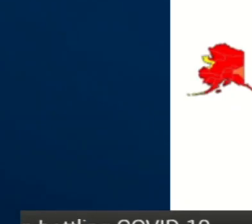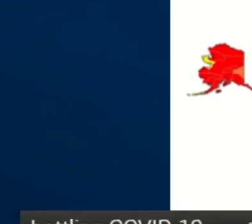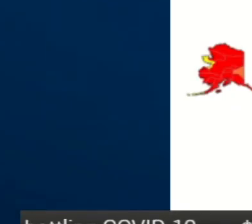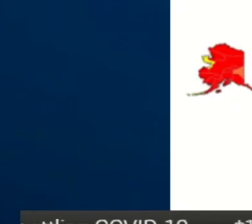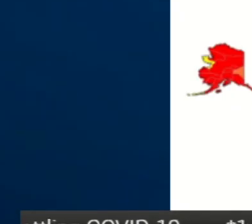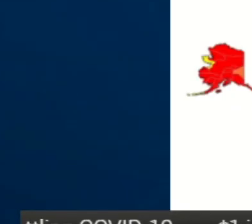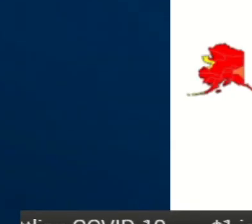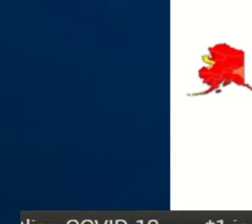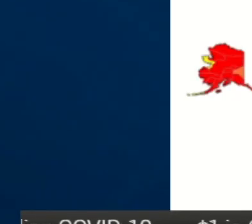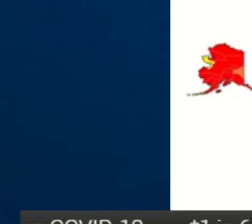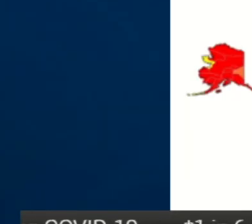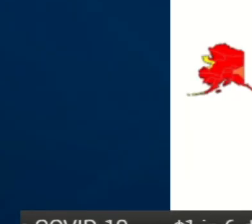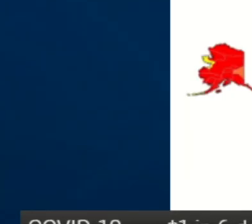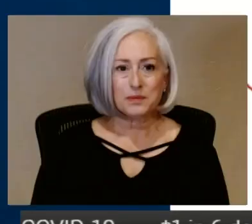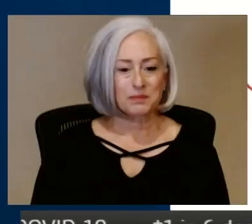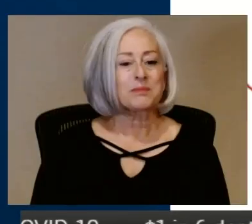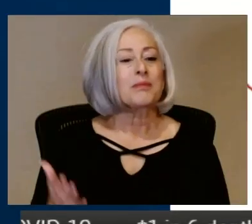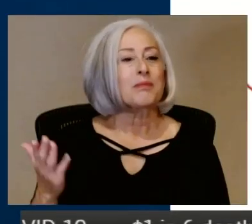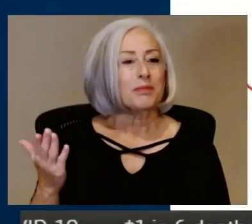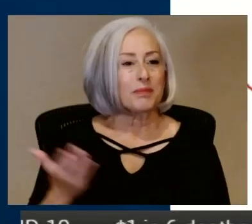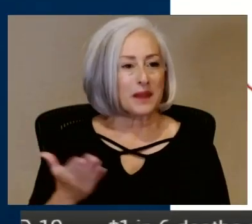Volume here real quick.